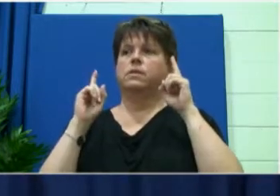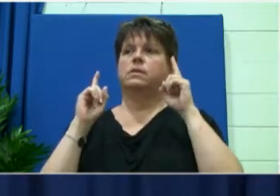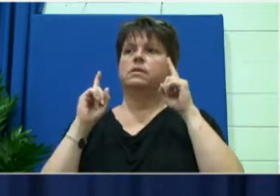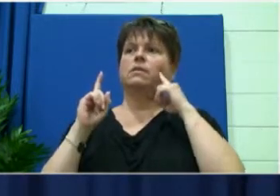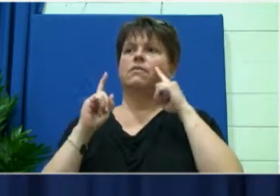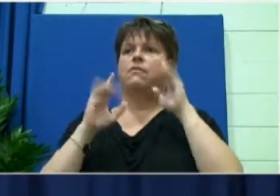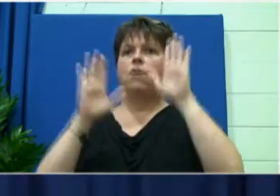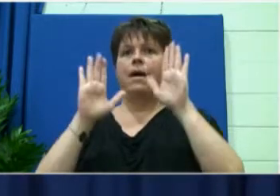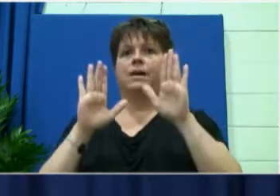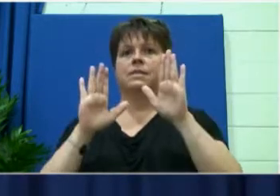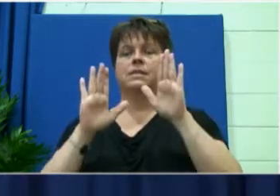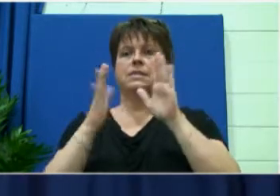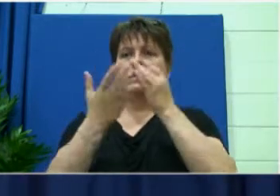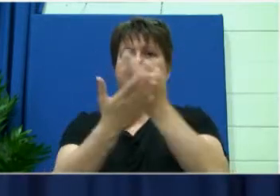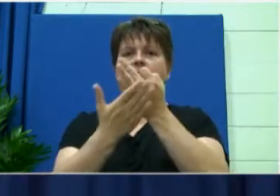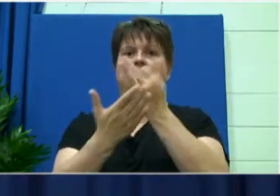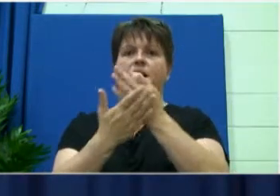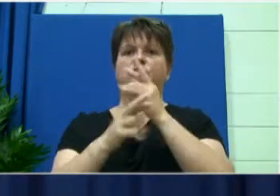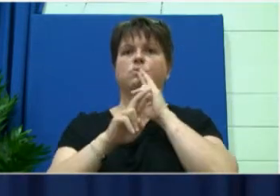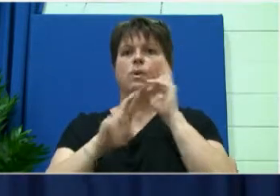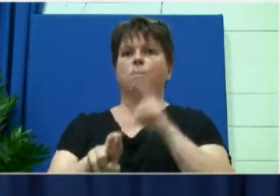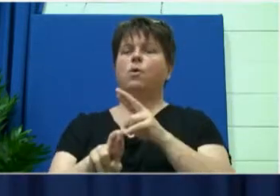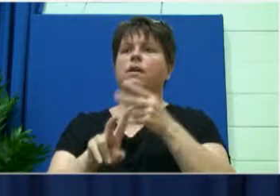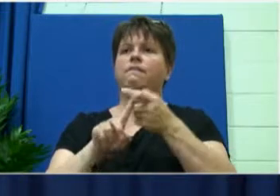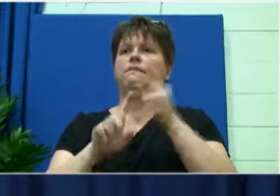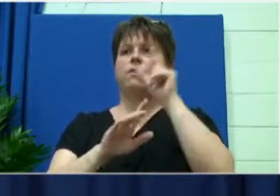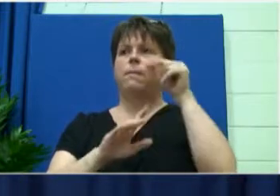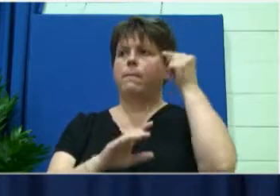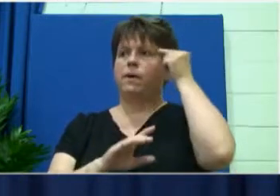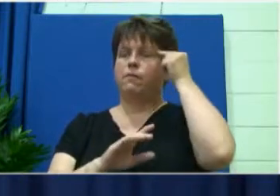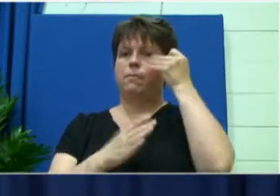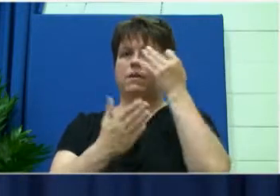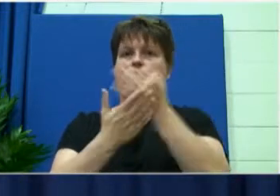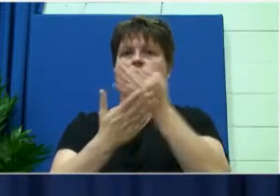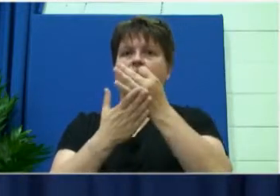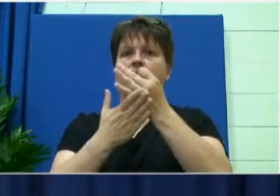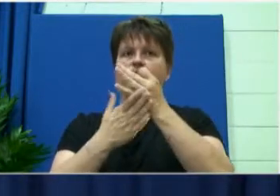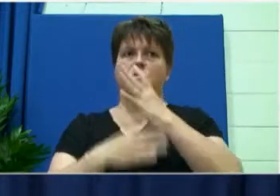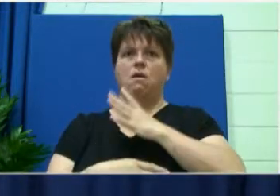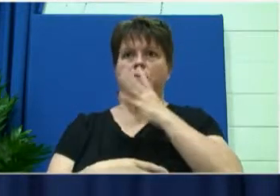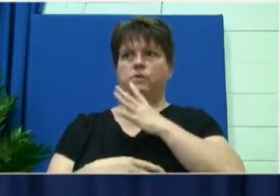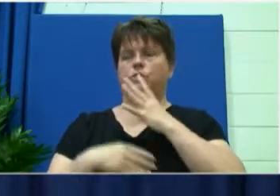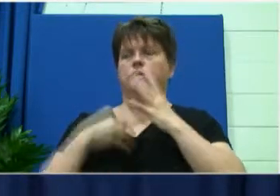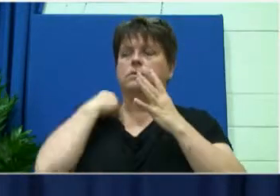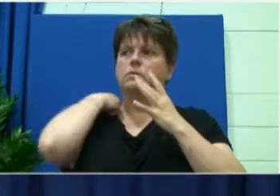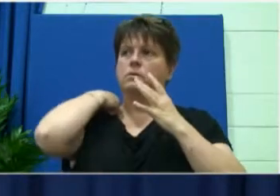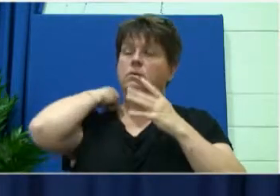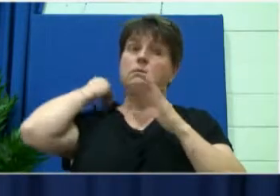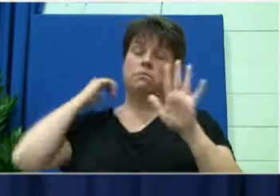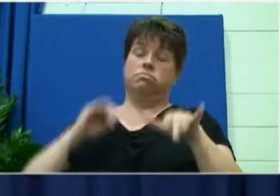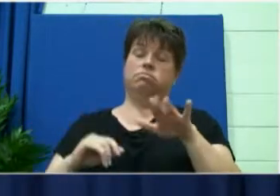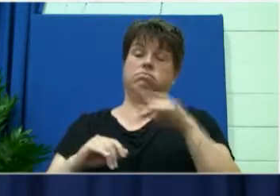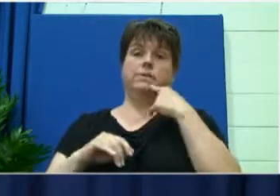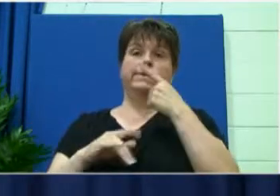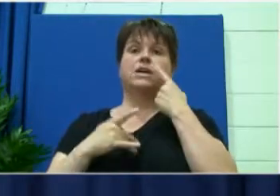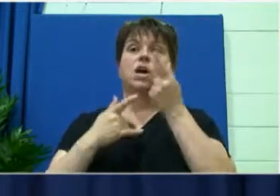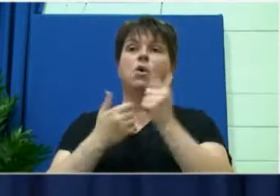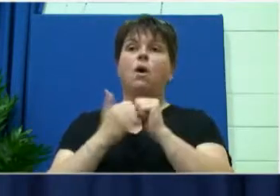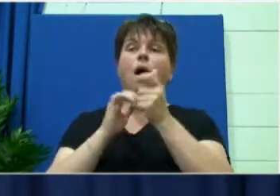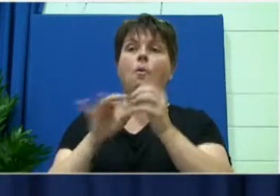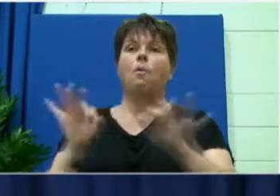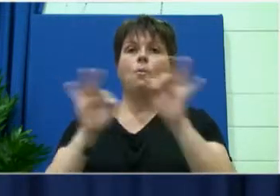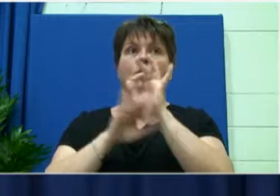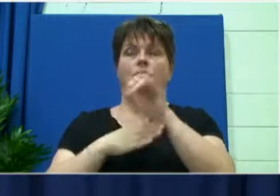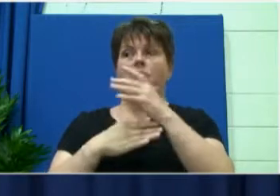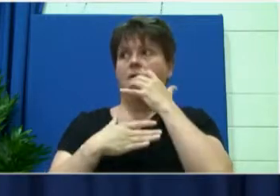for Excellence in Financial Reporting from the Government Finance Officers. And let me tell you how important